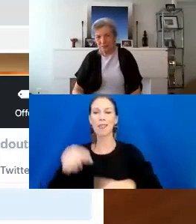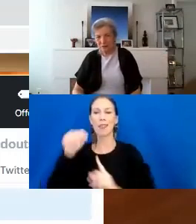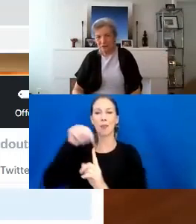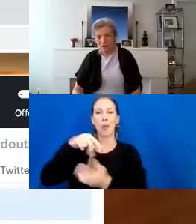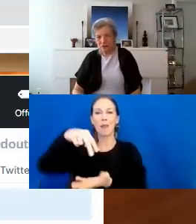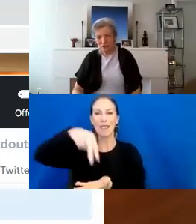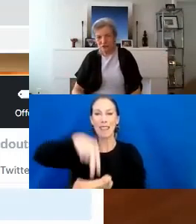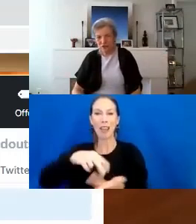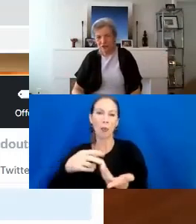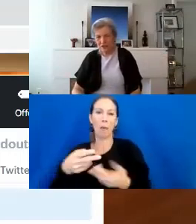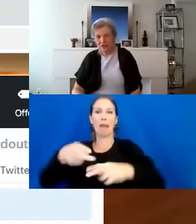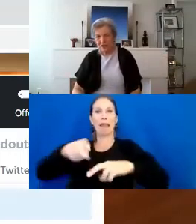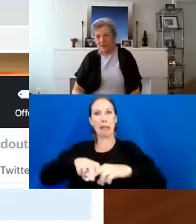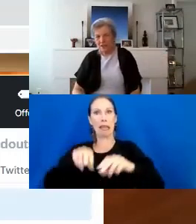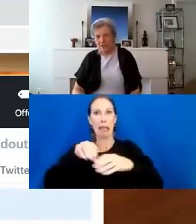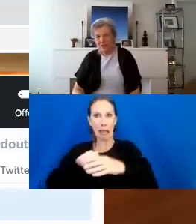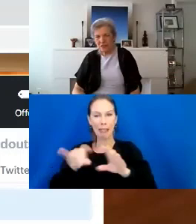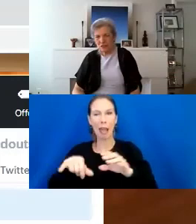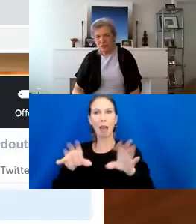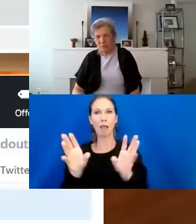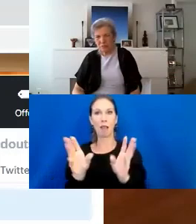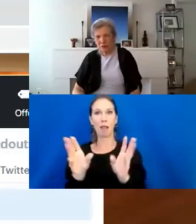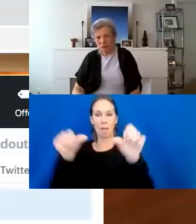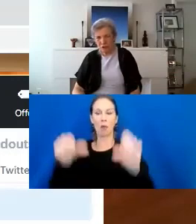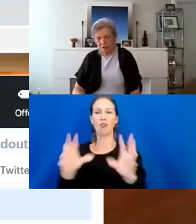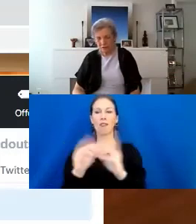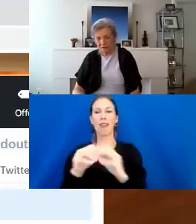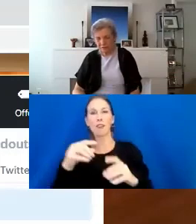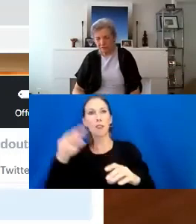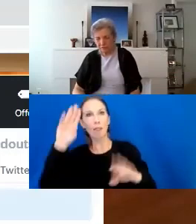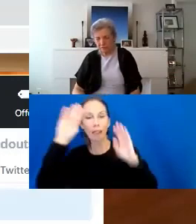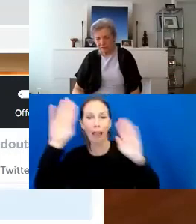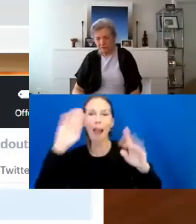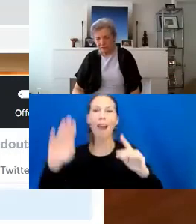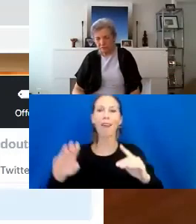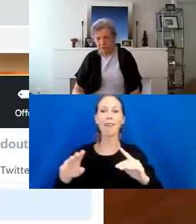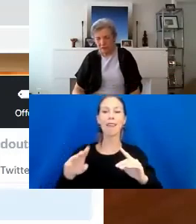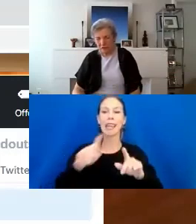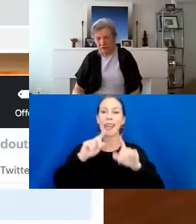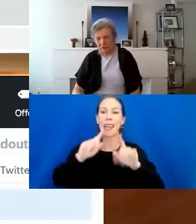in a poster session. In symposia,